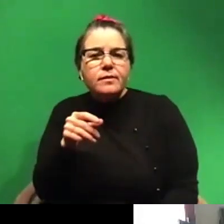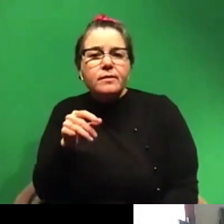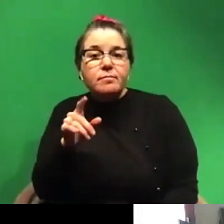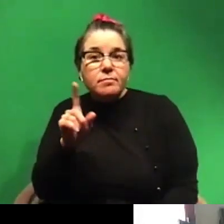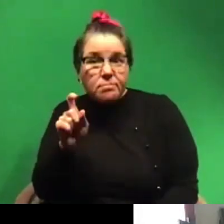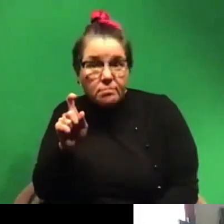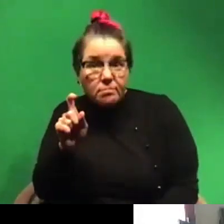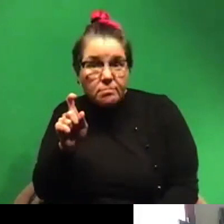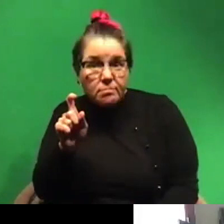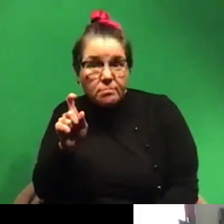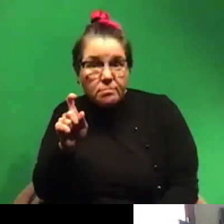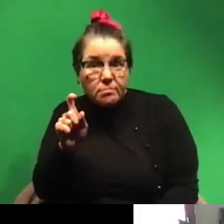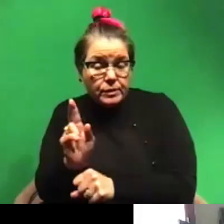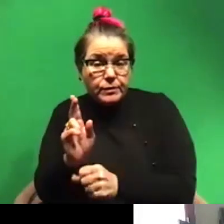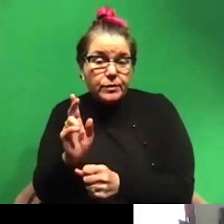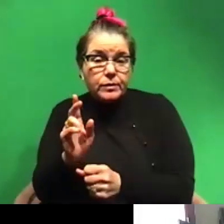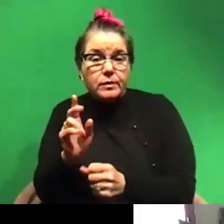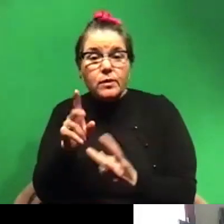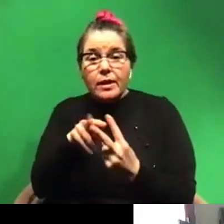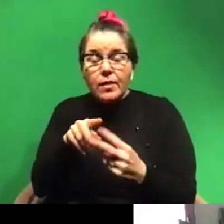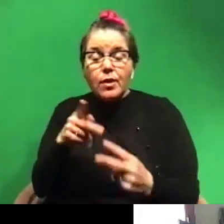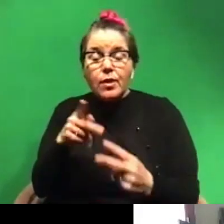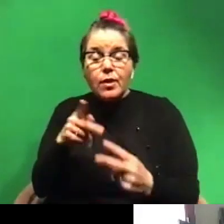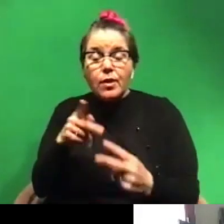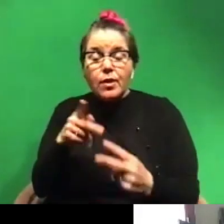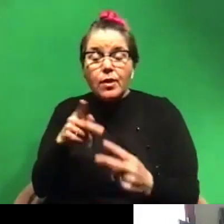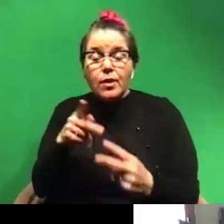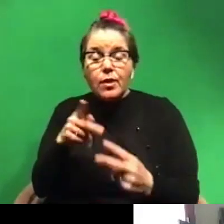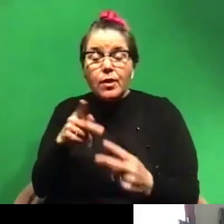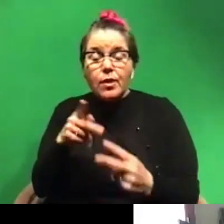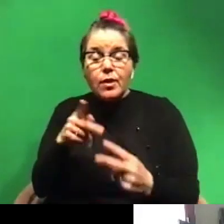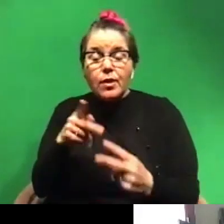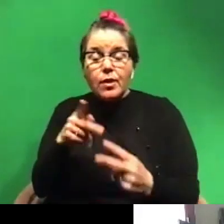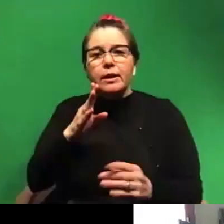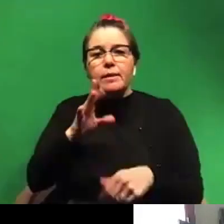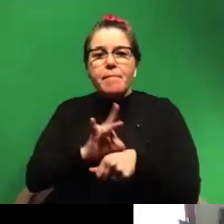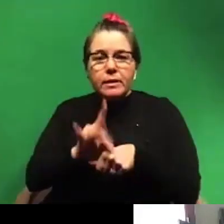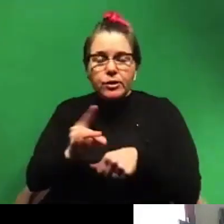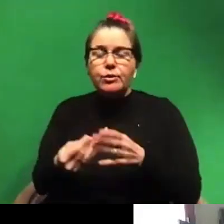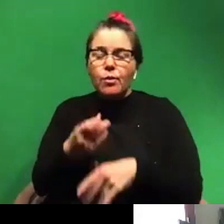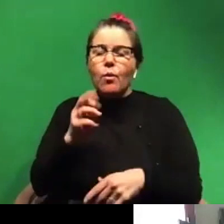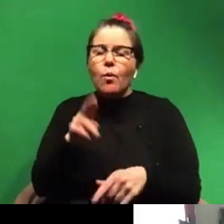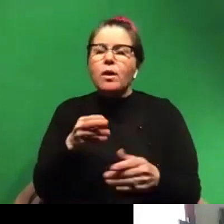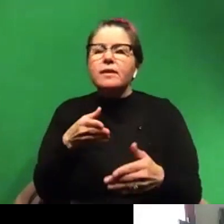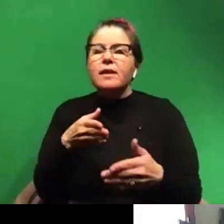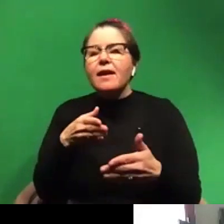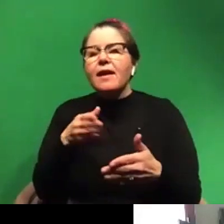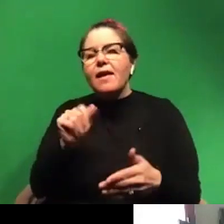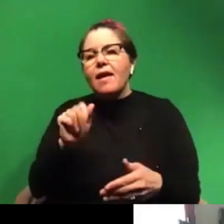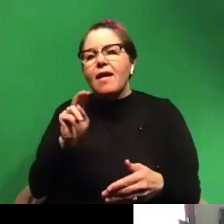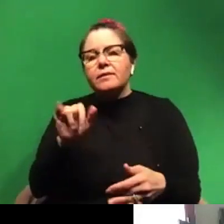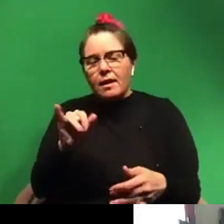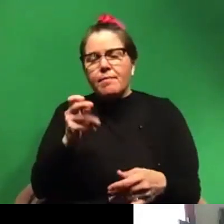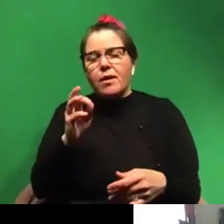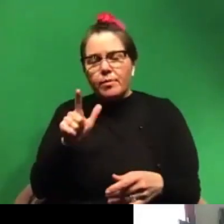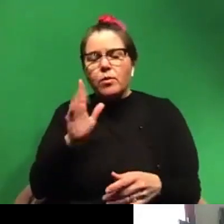that as either a probiotic to stimulate good bacteria or as an antimicrobial to kill microbes that we don't want